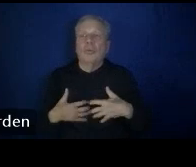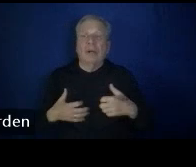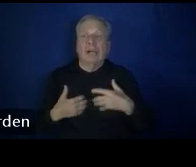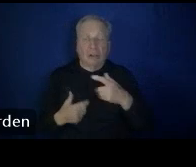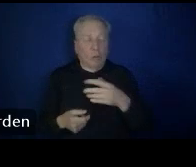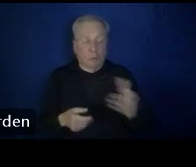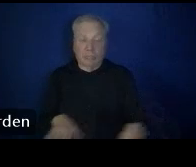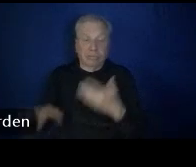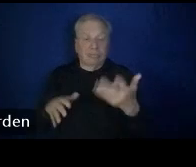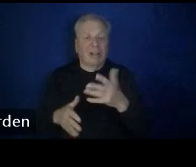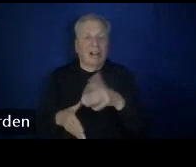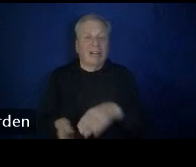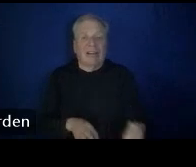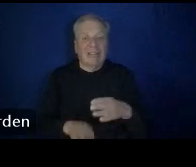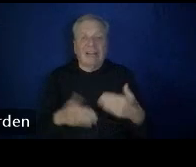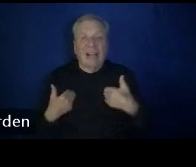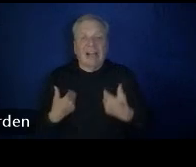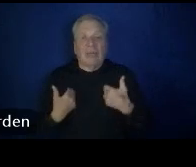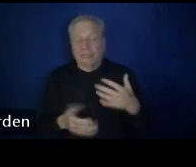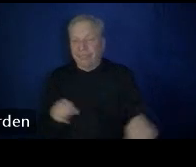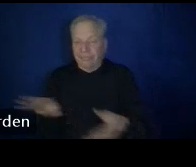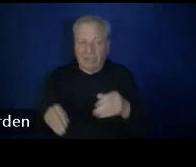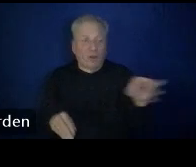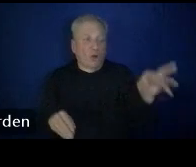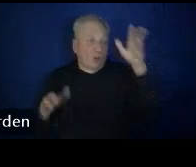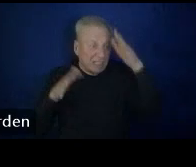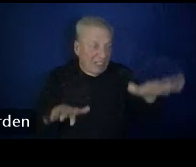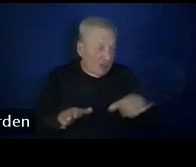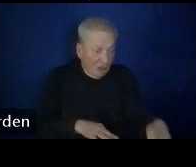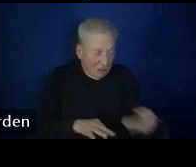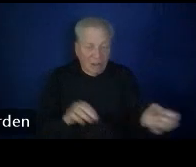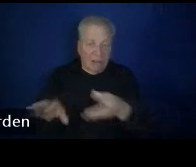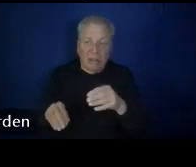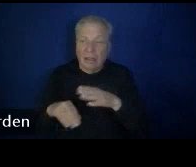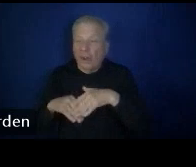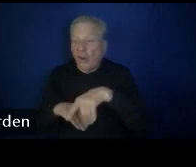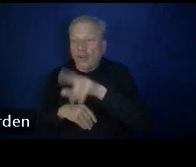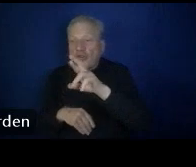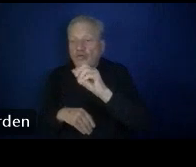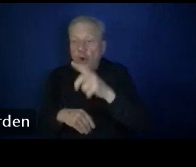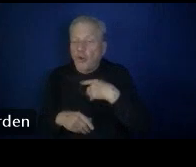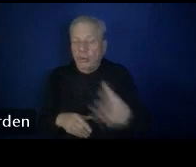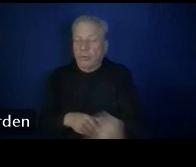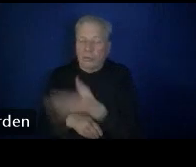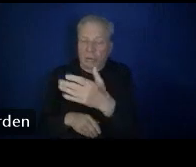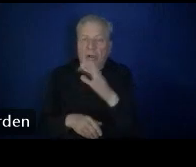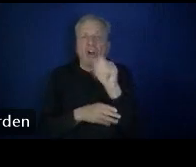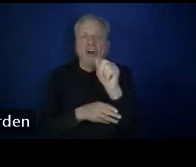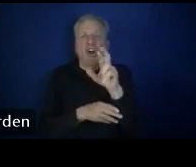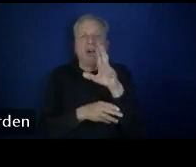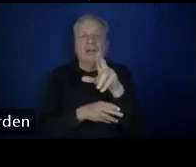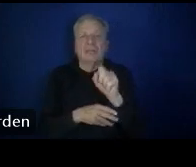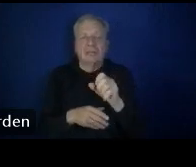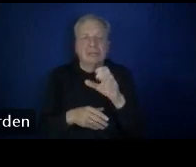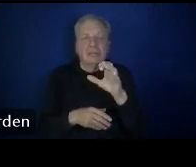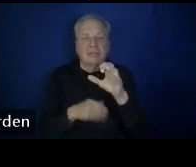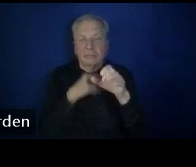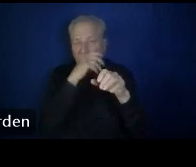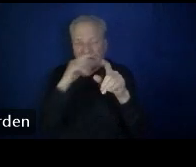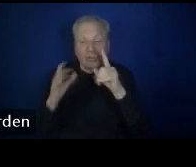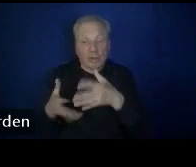a bison or an elk or a deer dies in a development or right next to a road, we'll move those carcasses both for the bear